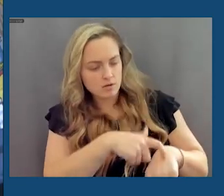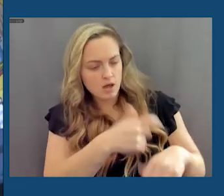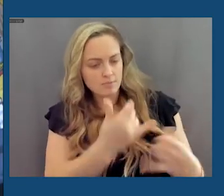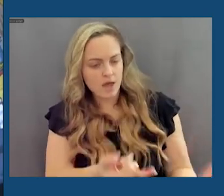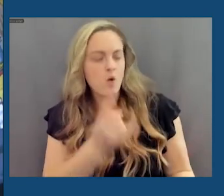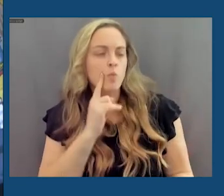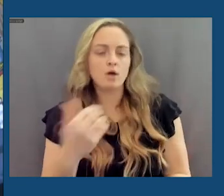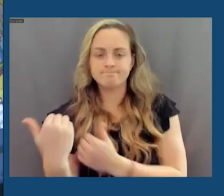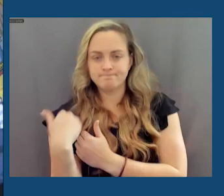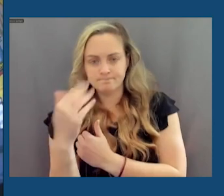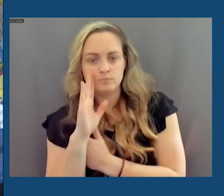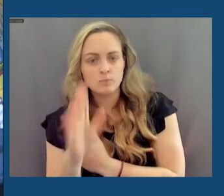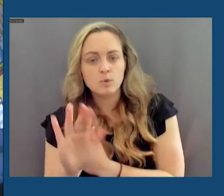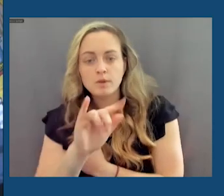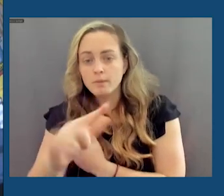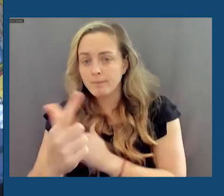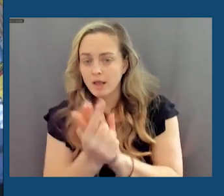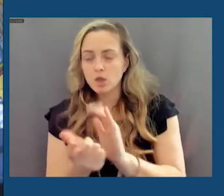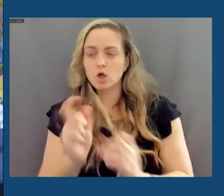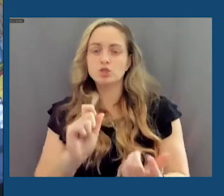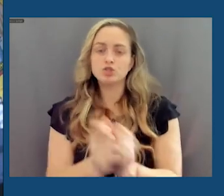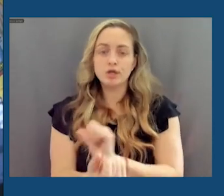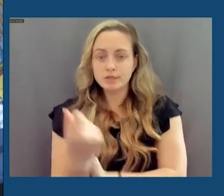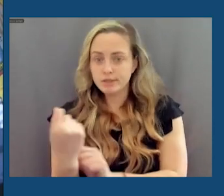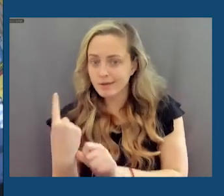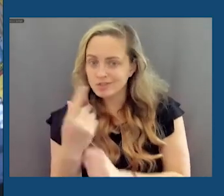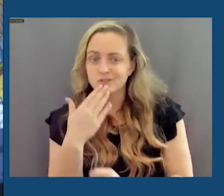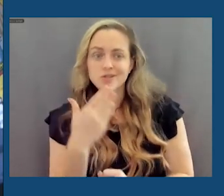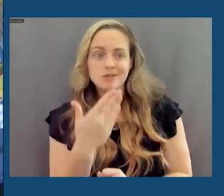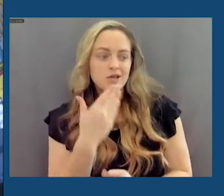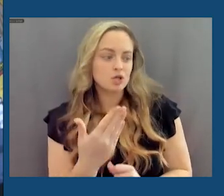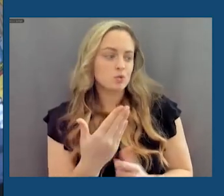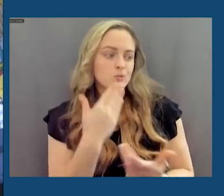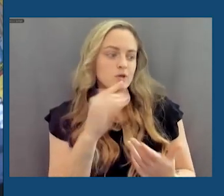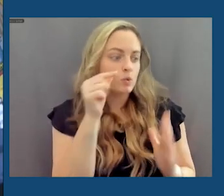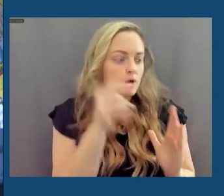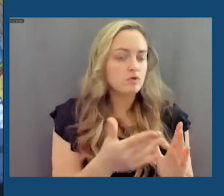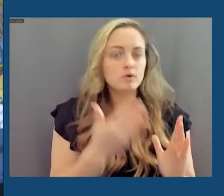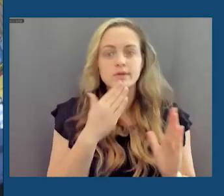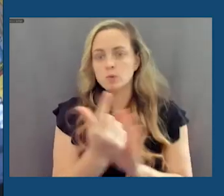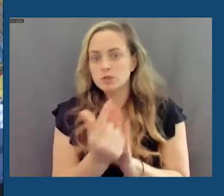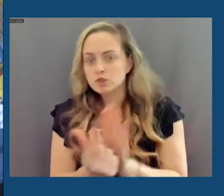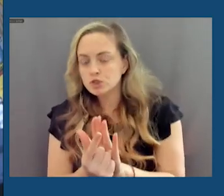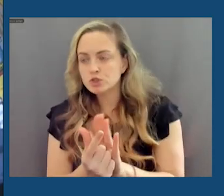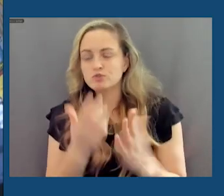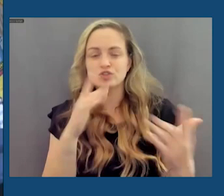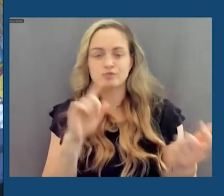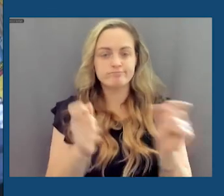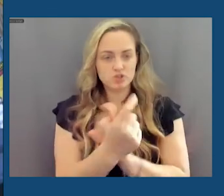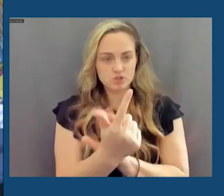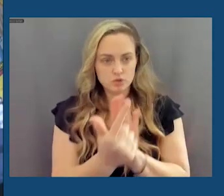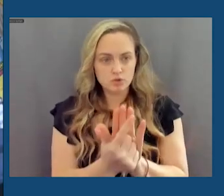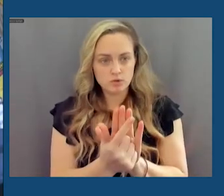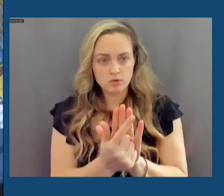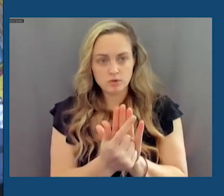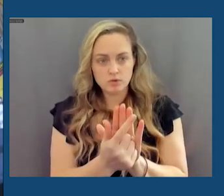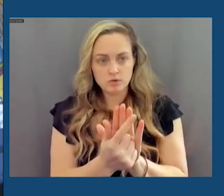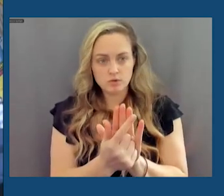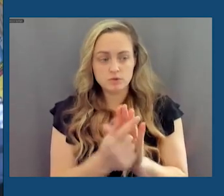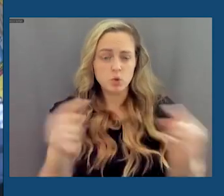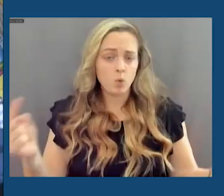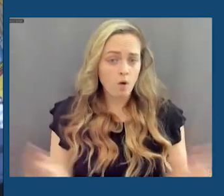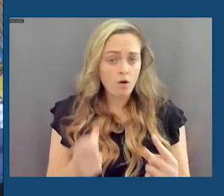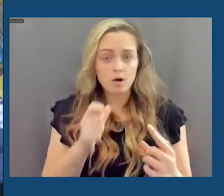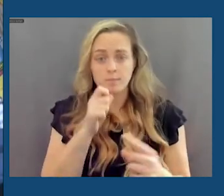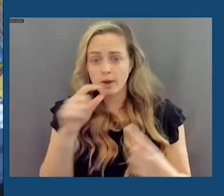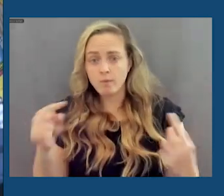The bail laws changed about a year ago. We thank the governor, we thank the legislature for changing those laws. Those are harm on harm laws. That means that